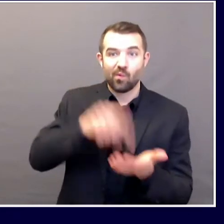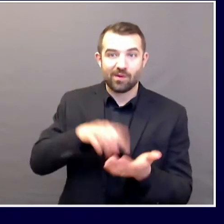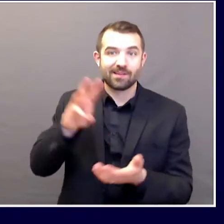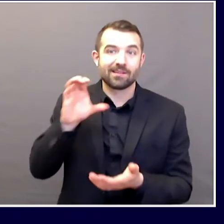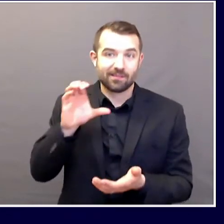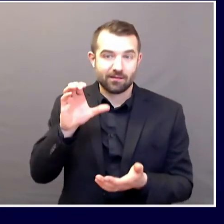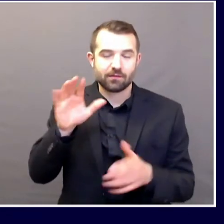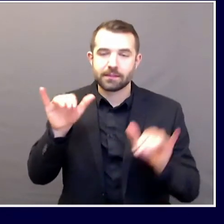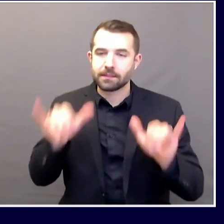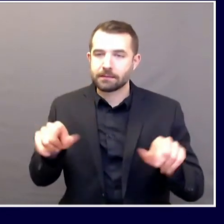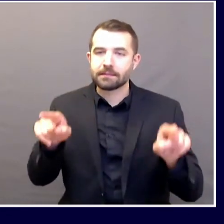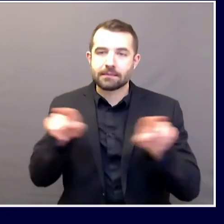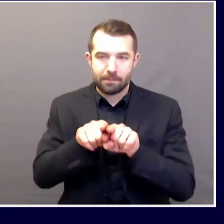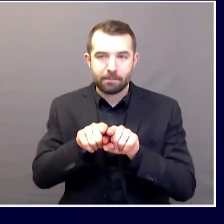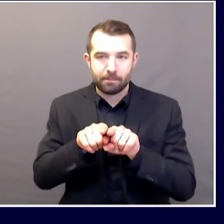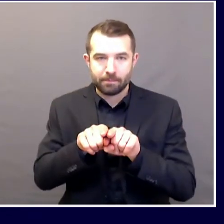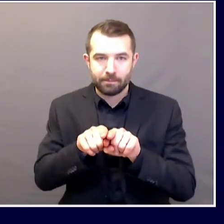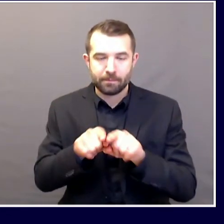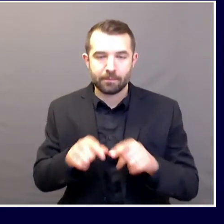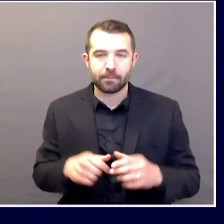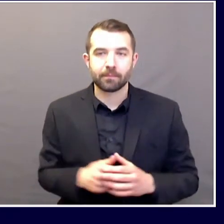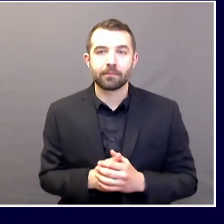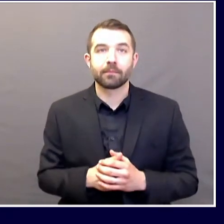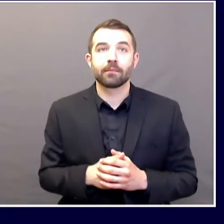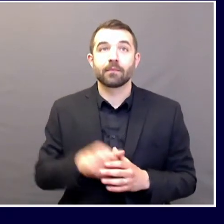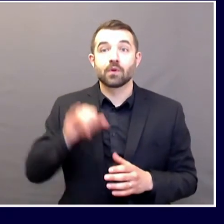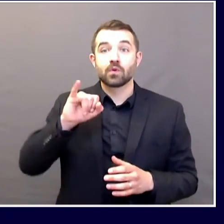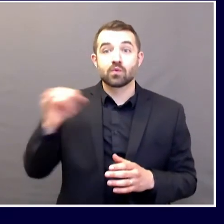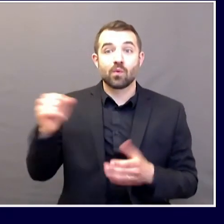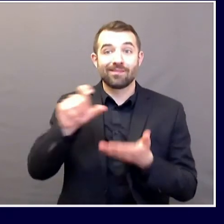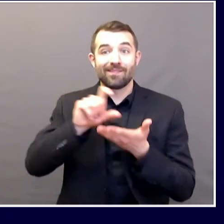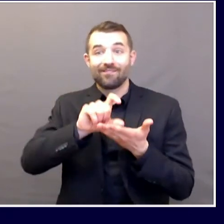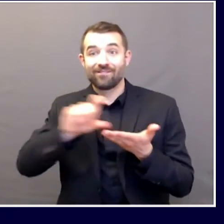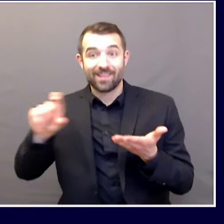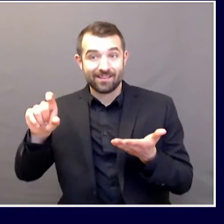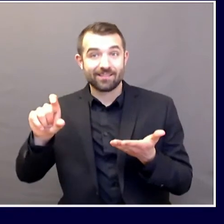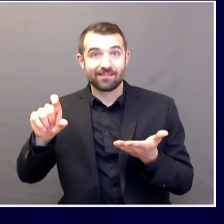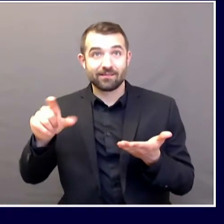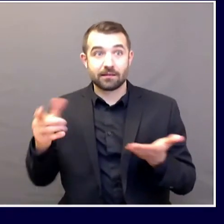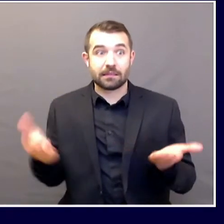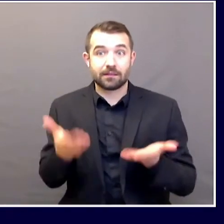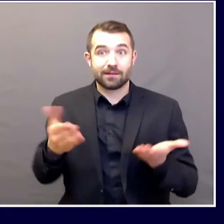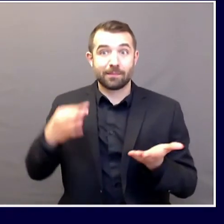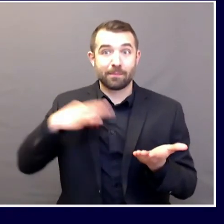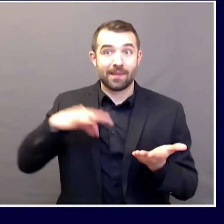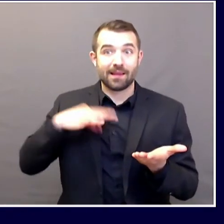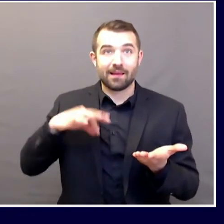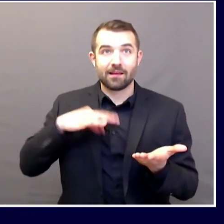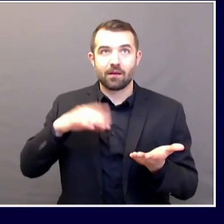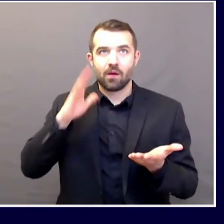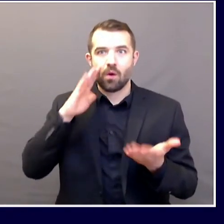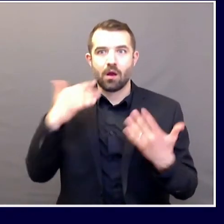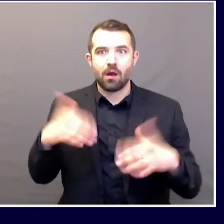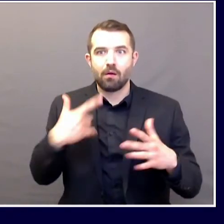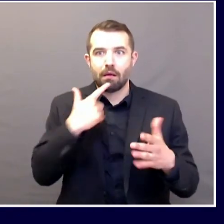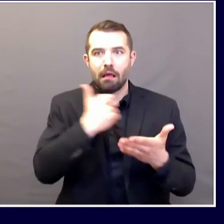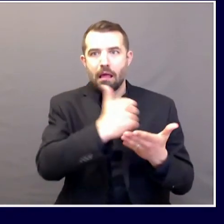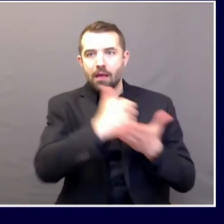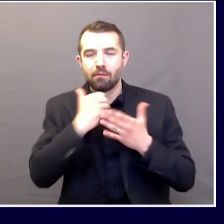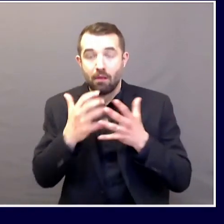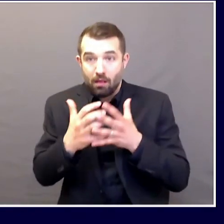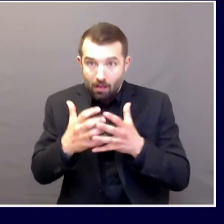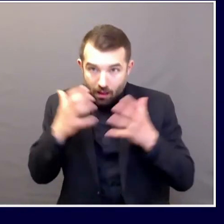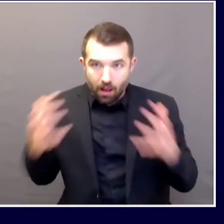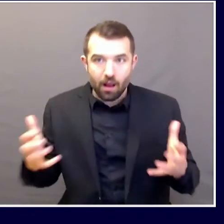J&J vaccine for a state like Maine holds significant promise. And we look forward to being able to have increased volumes of